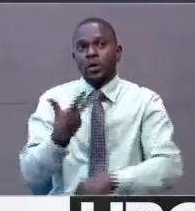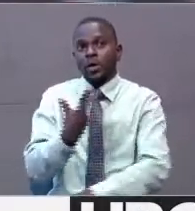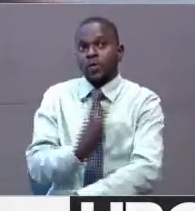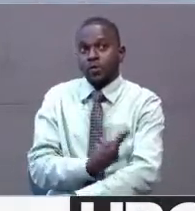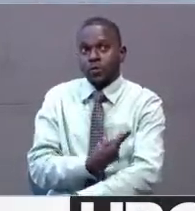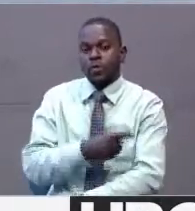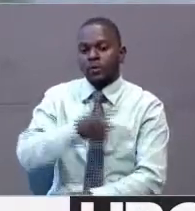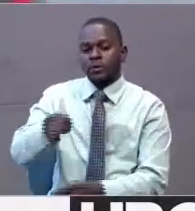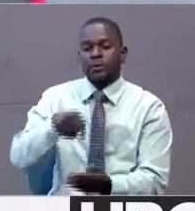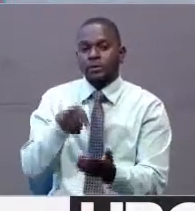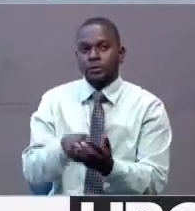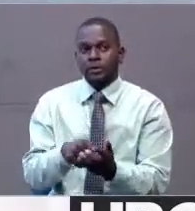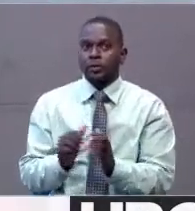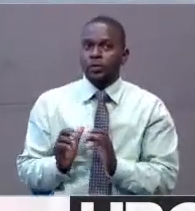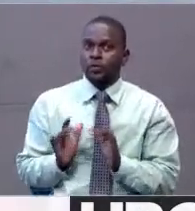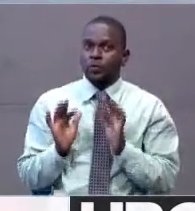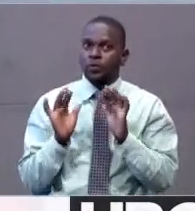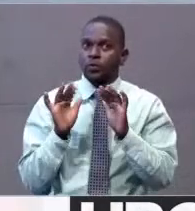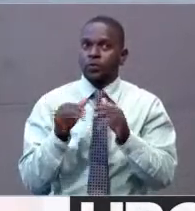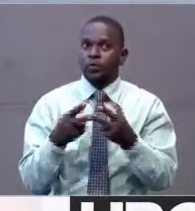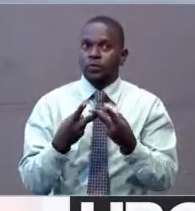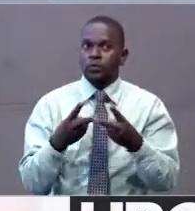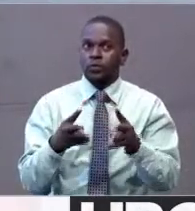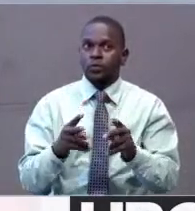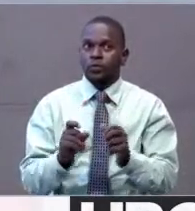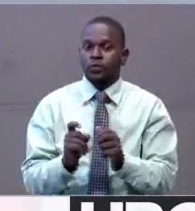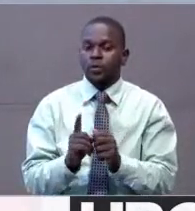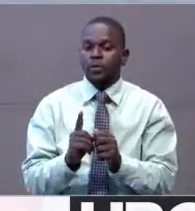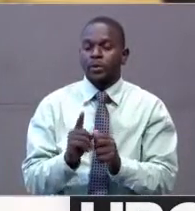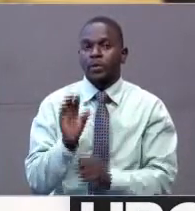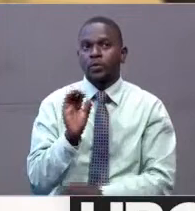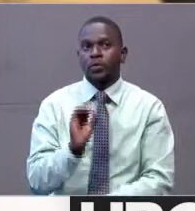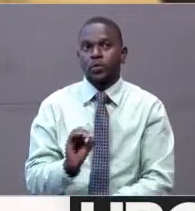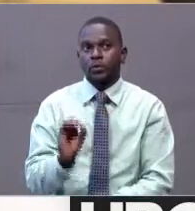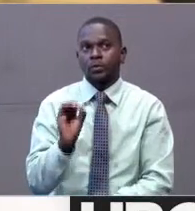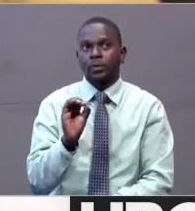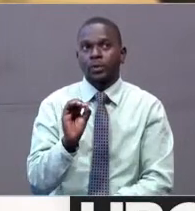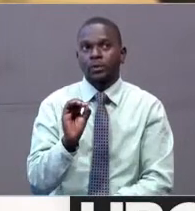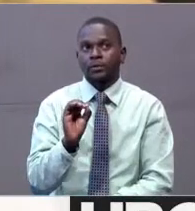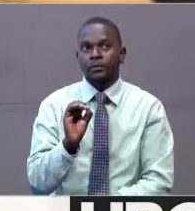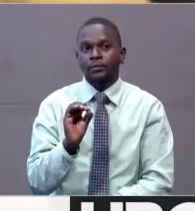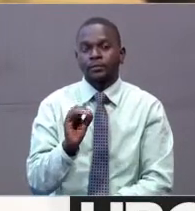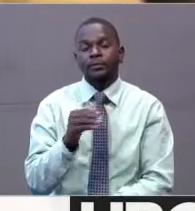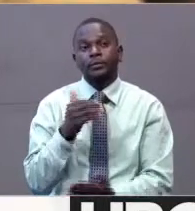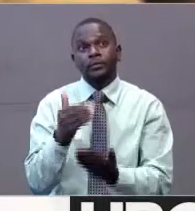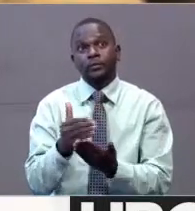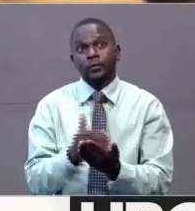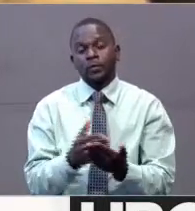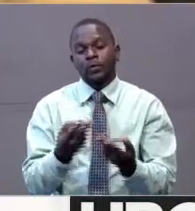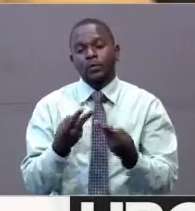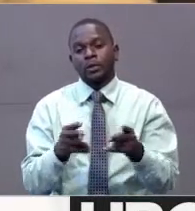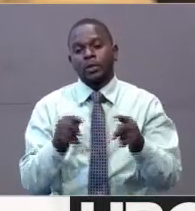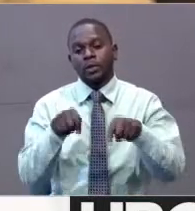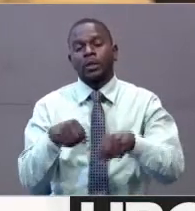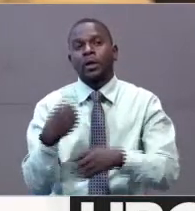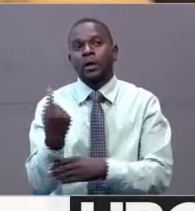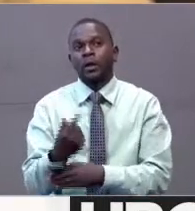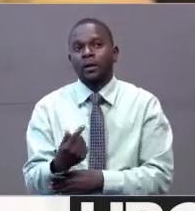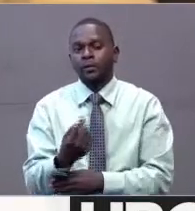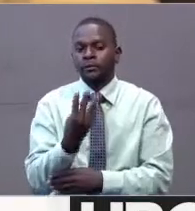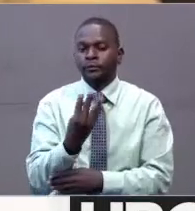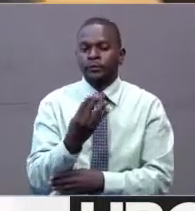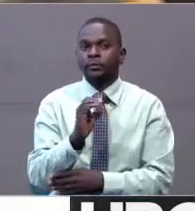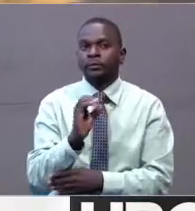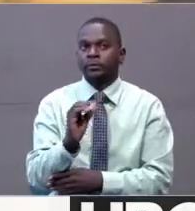Center since mass vaccination commenced on 11th October. Because when we began here alone, about